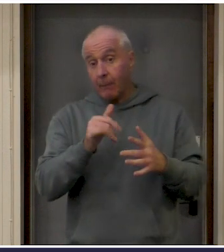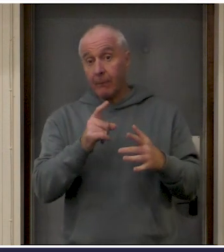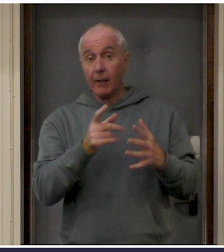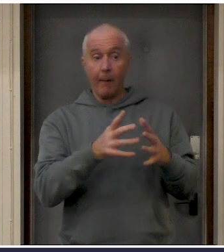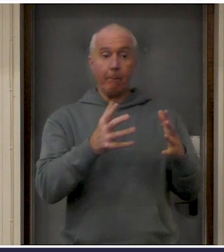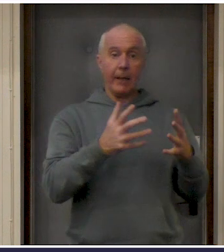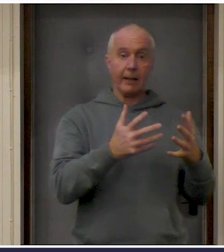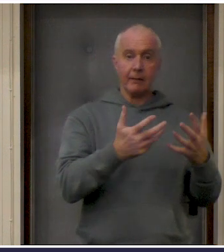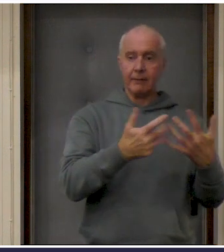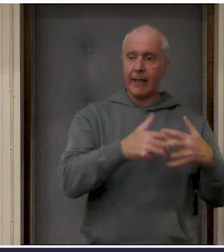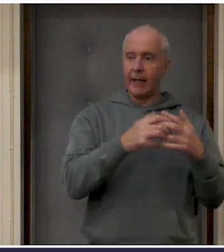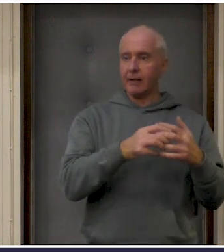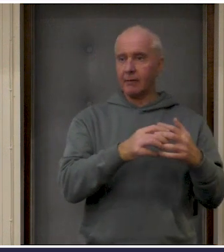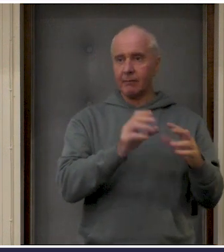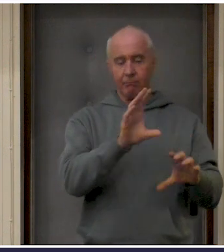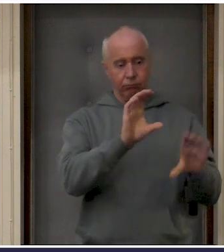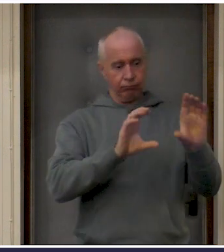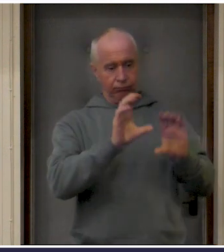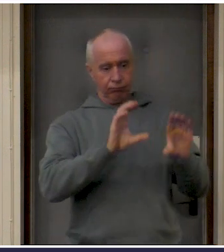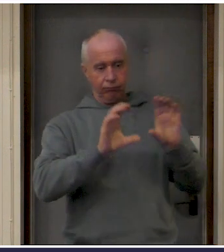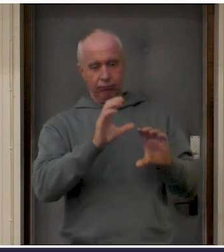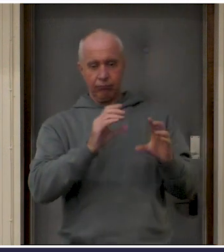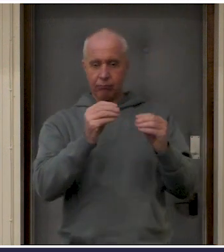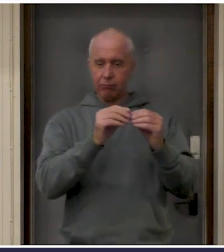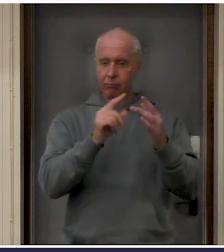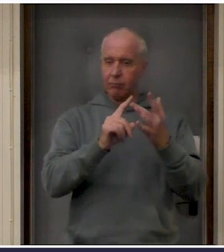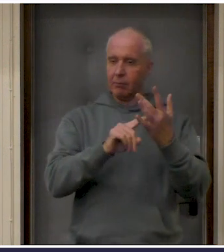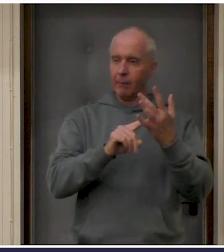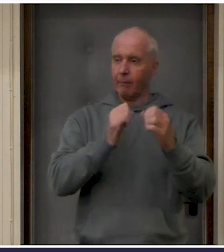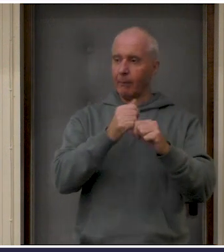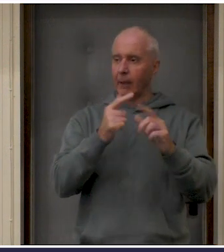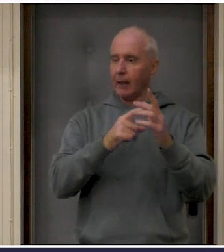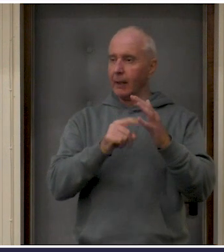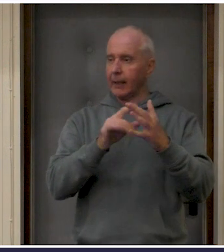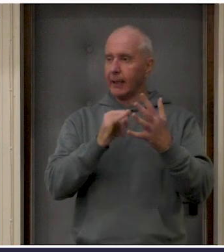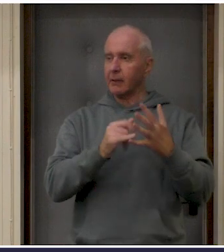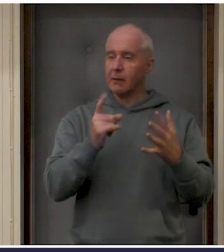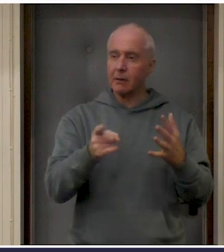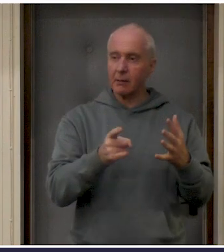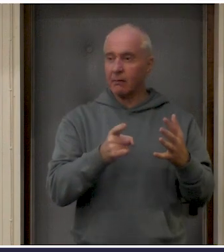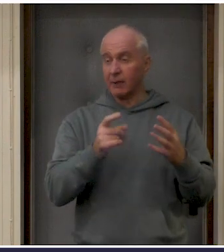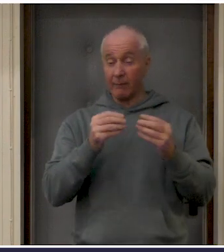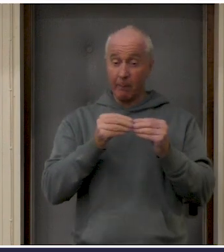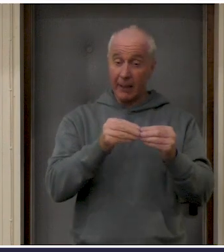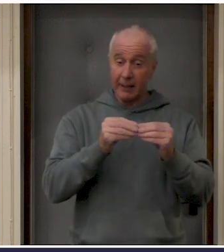tech throws enough money at it that it happens. Bill Gates has backed TerraPower with billions. They've got the funding to go and do